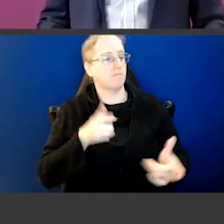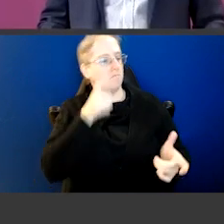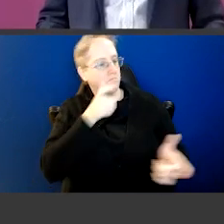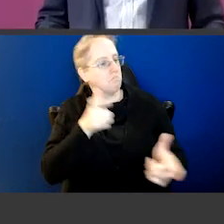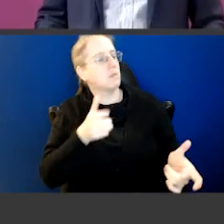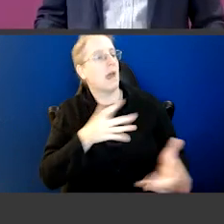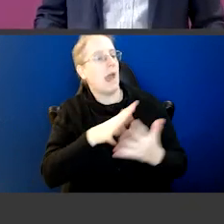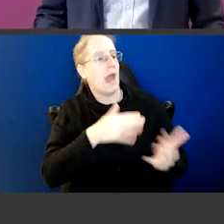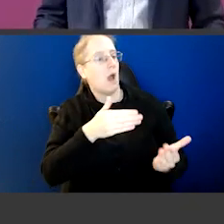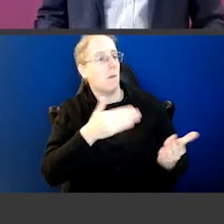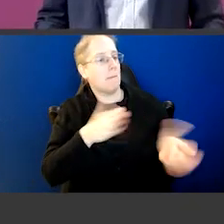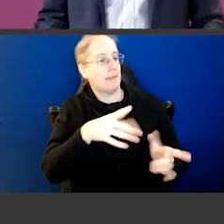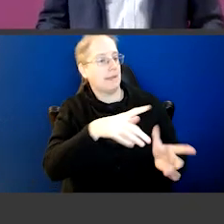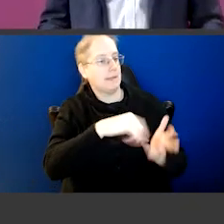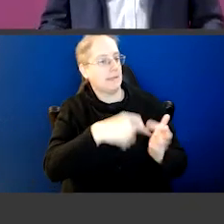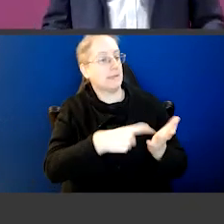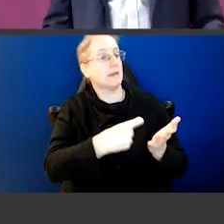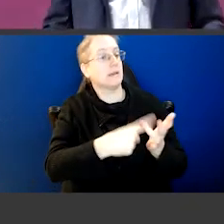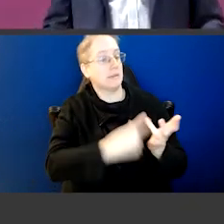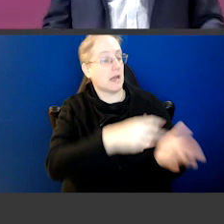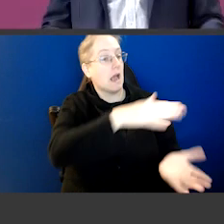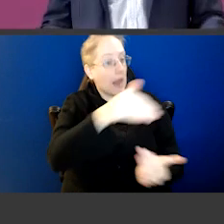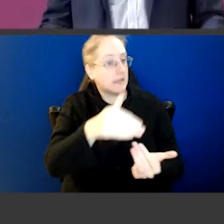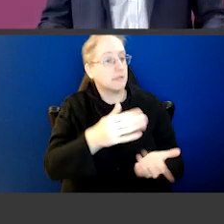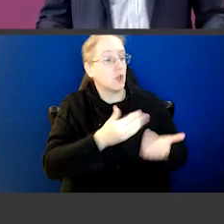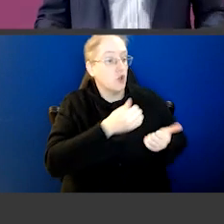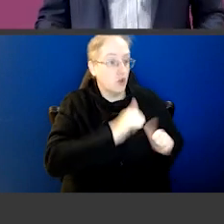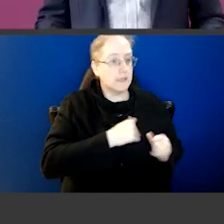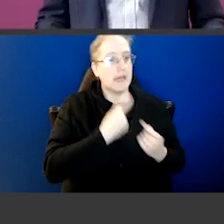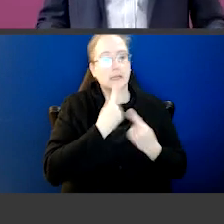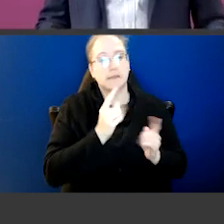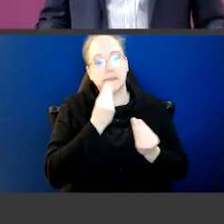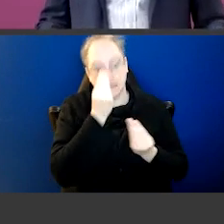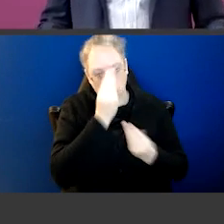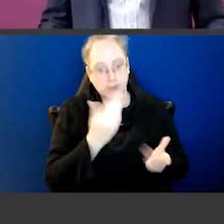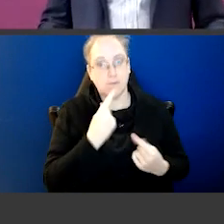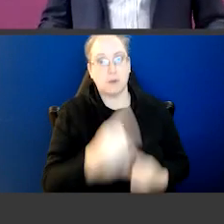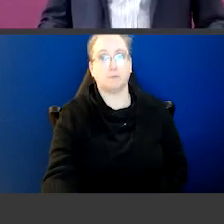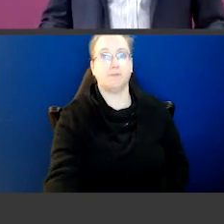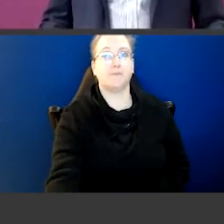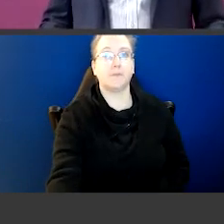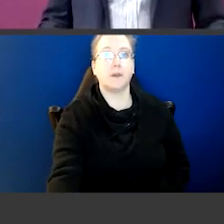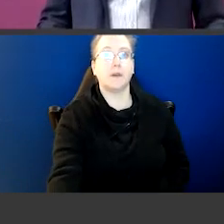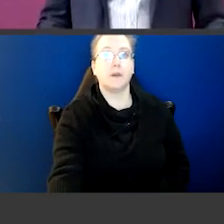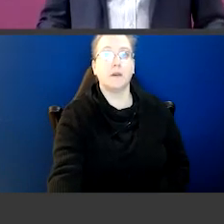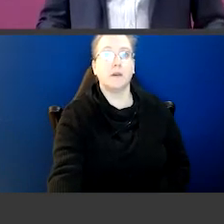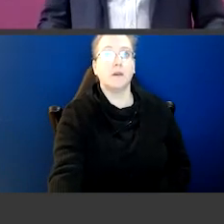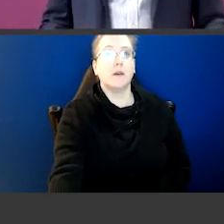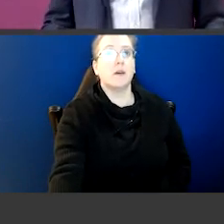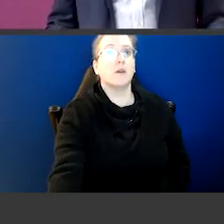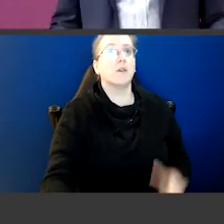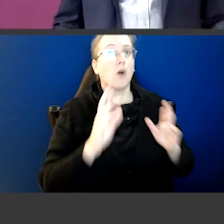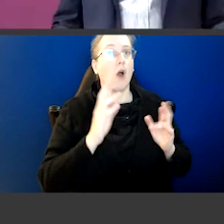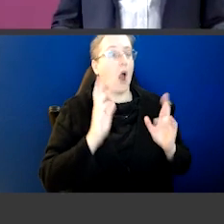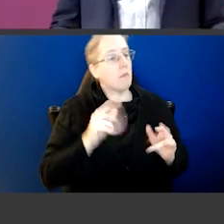sector collects and uses and discloses information. So I hope that overview provided context about our role. And now I'd like